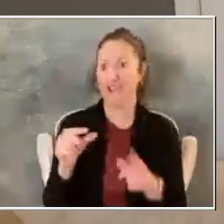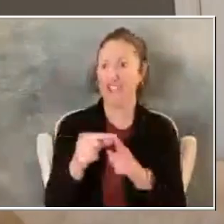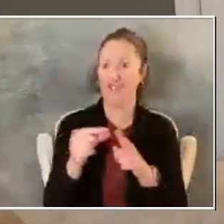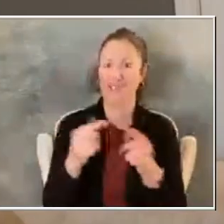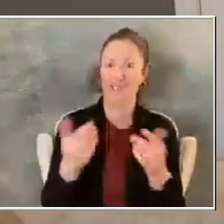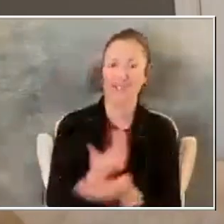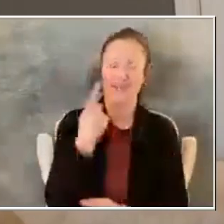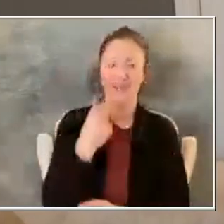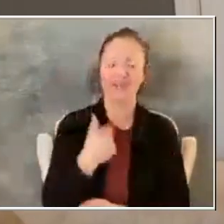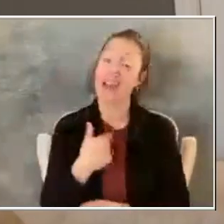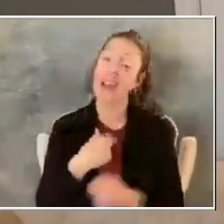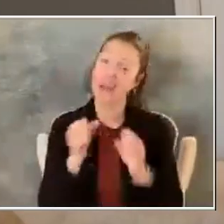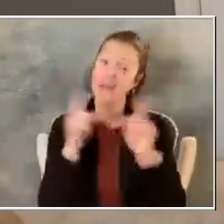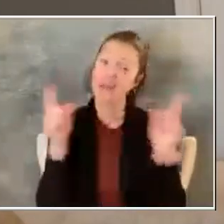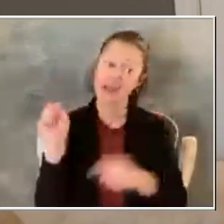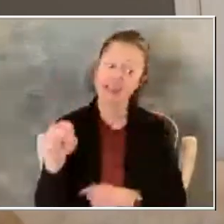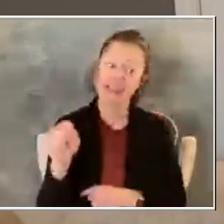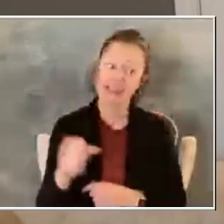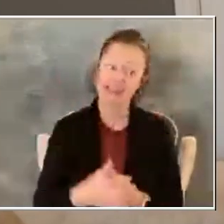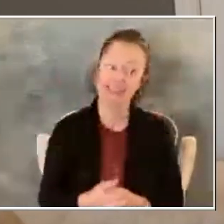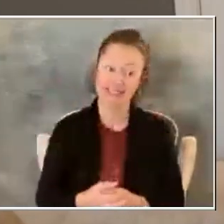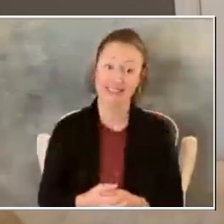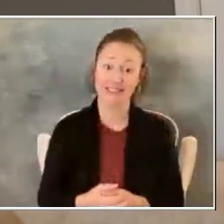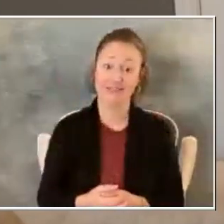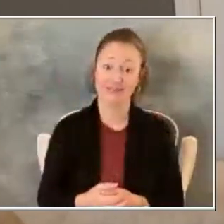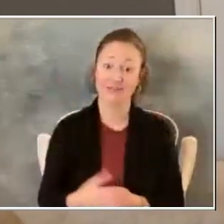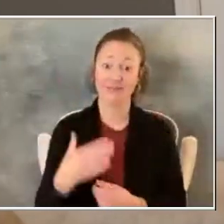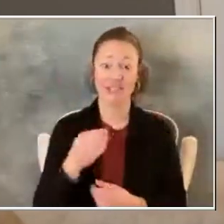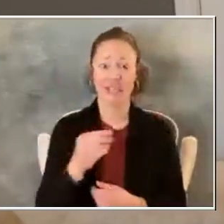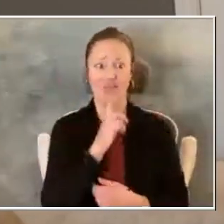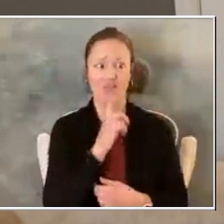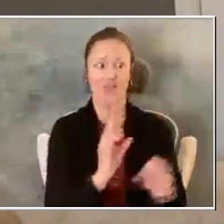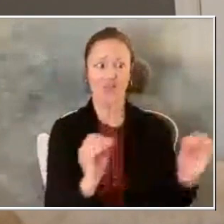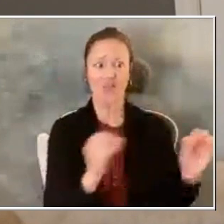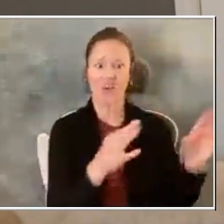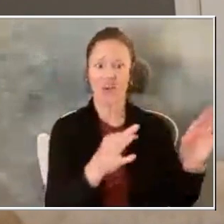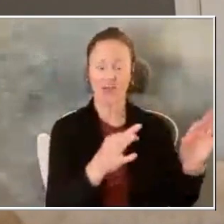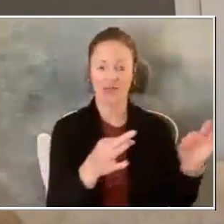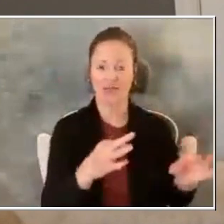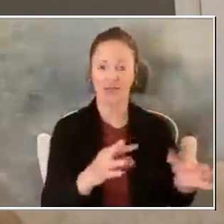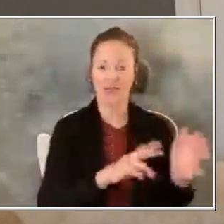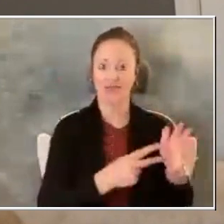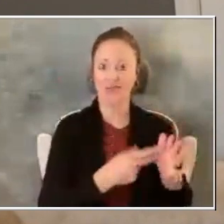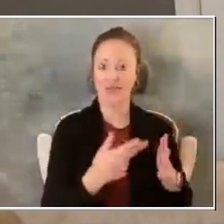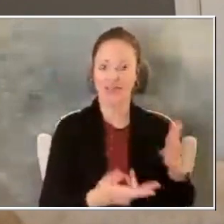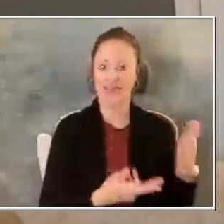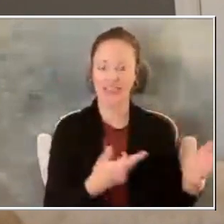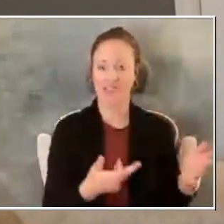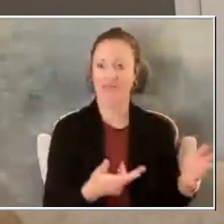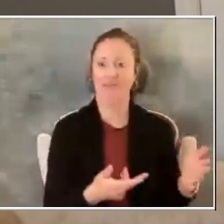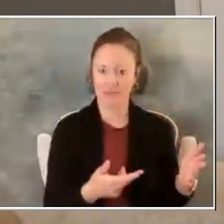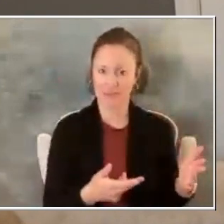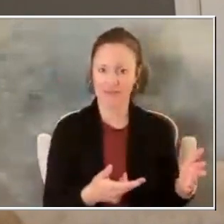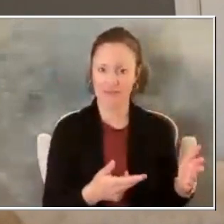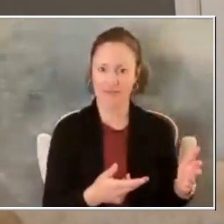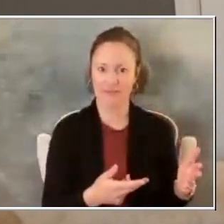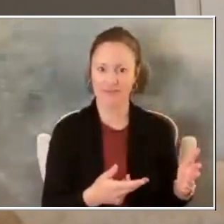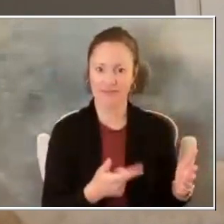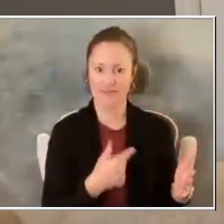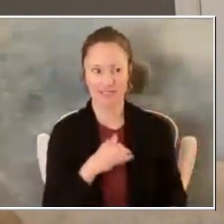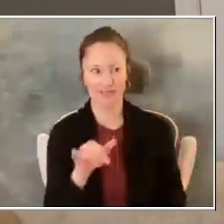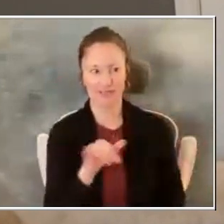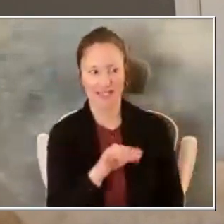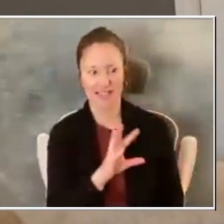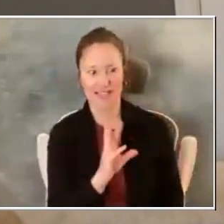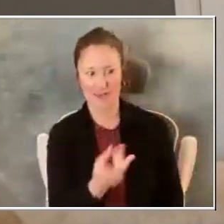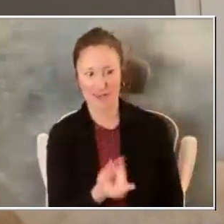I was surprised, and I didn't exactly get the definition. So the phonetic description of it. So I was